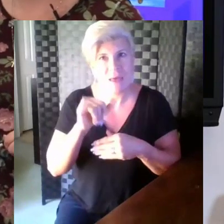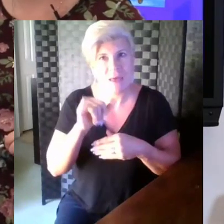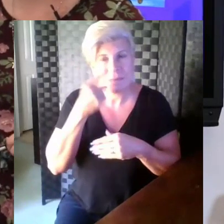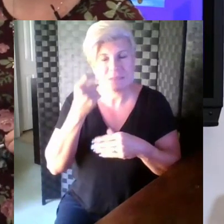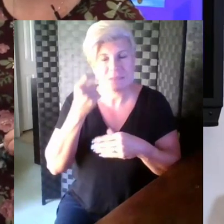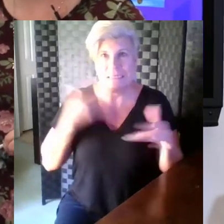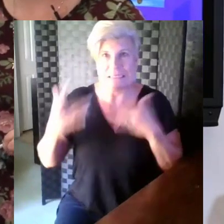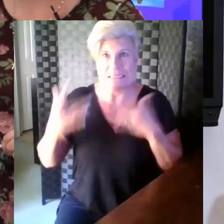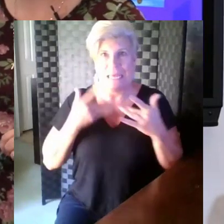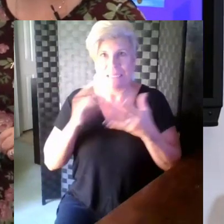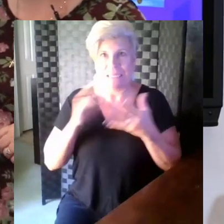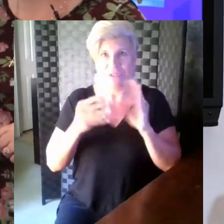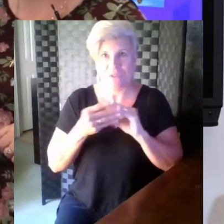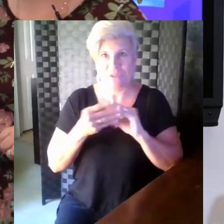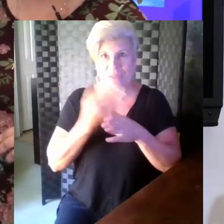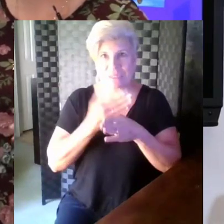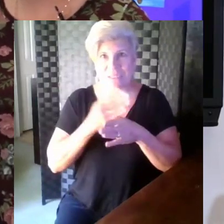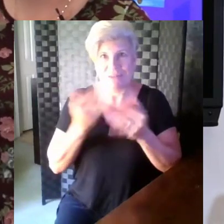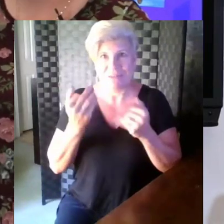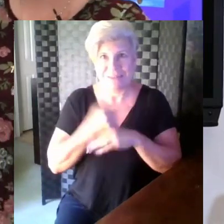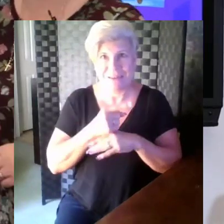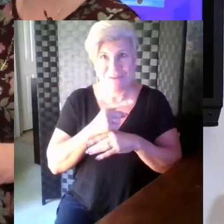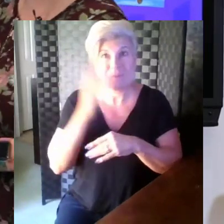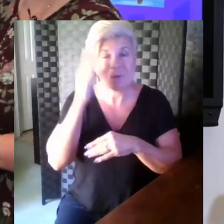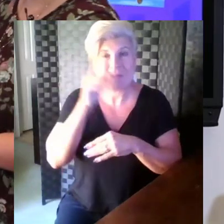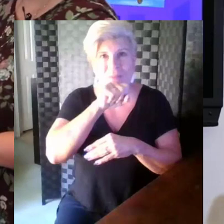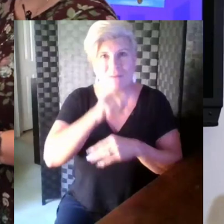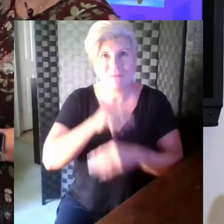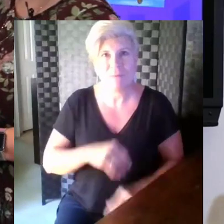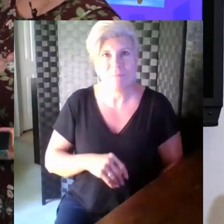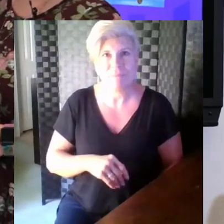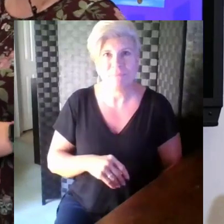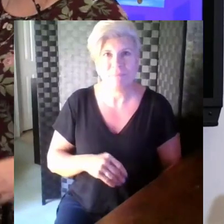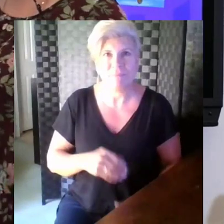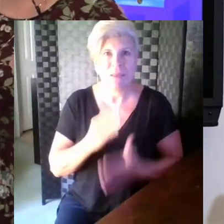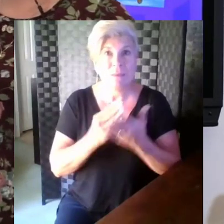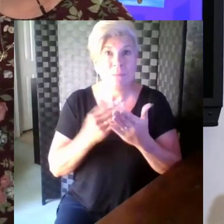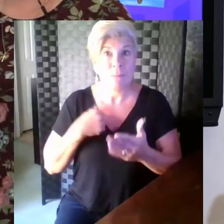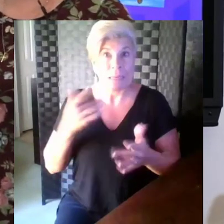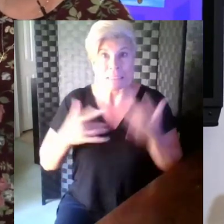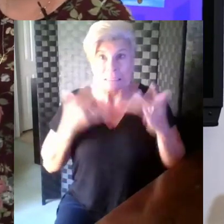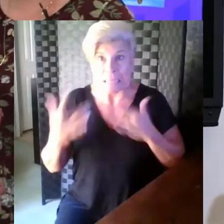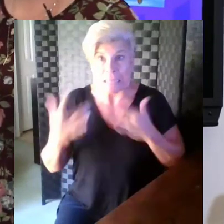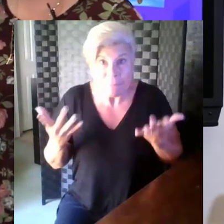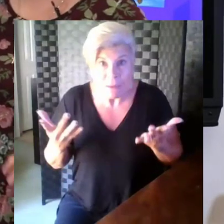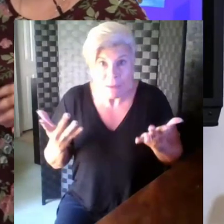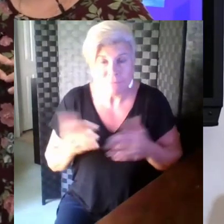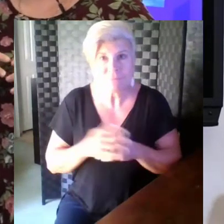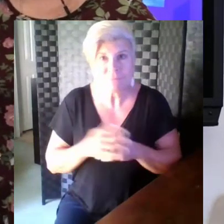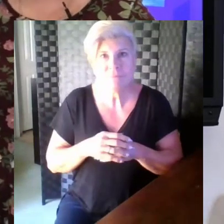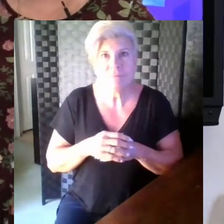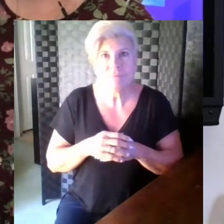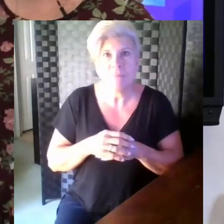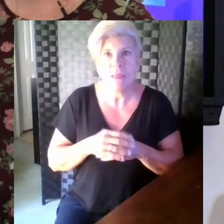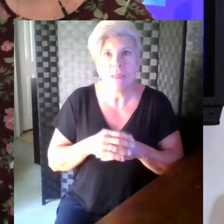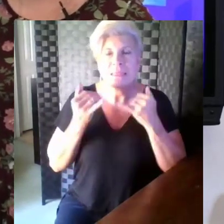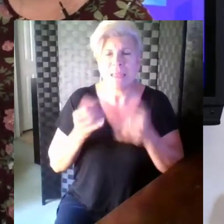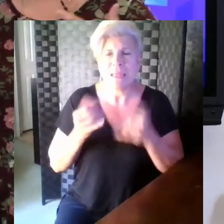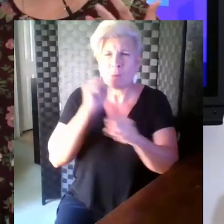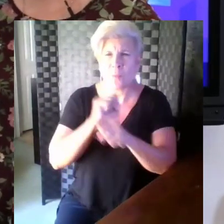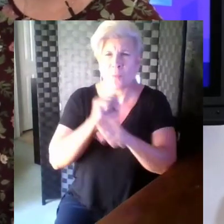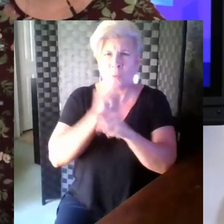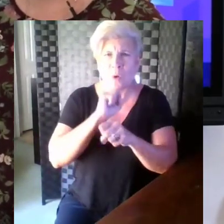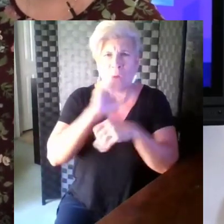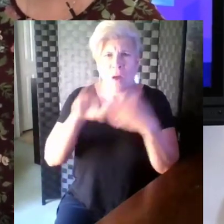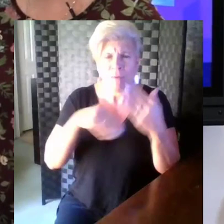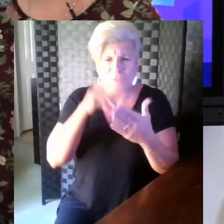really excited about the story that I'm going to share with you today. You're going to love it. Something that I'm excited about is that now that we've been working on